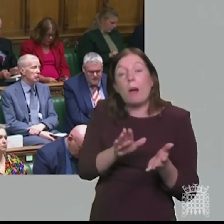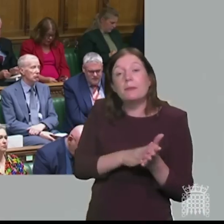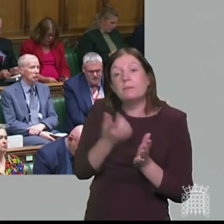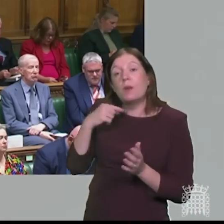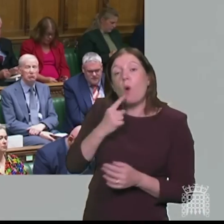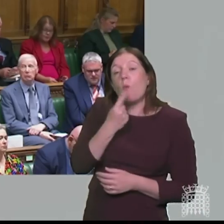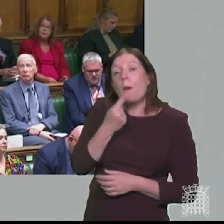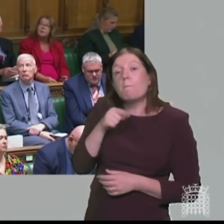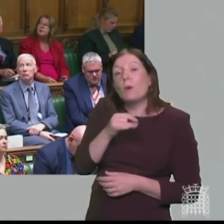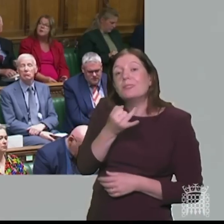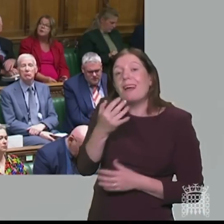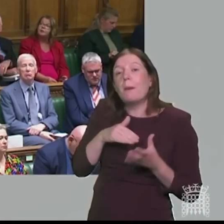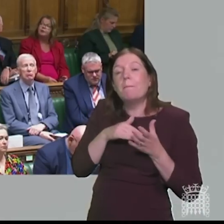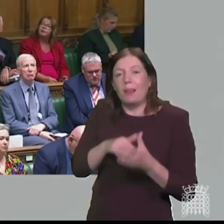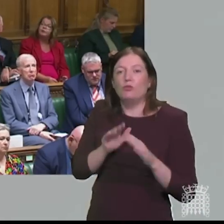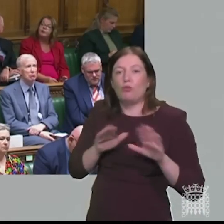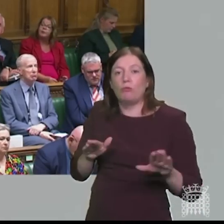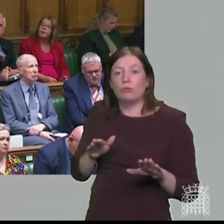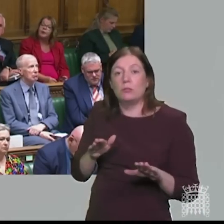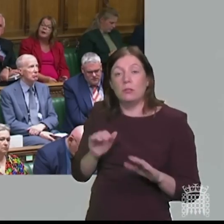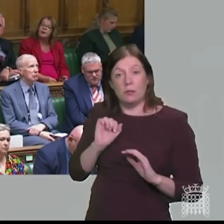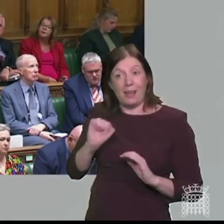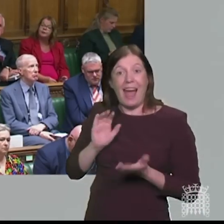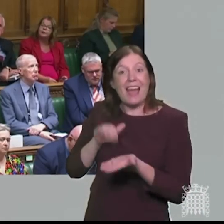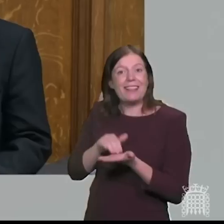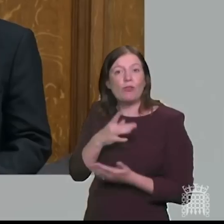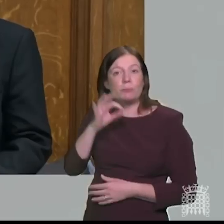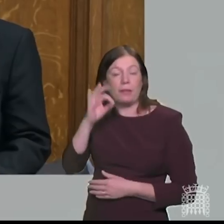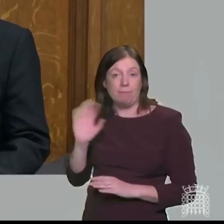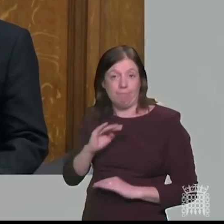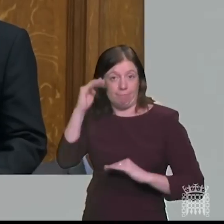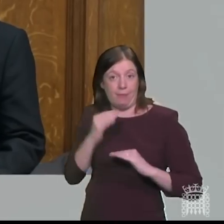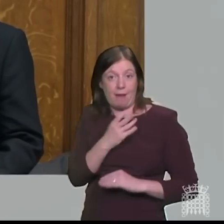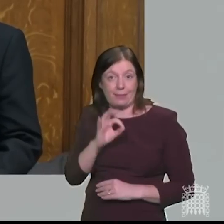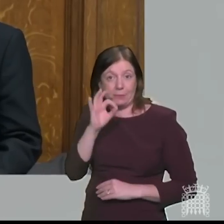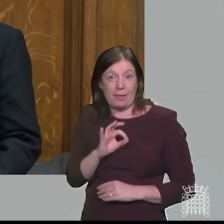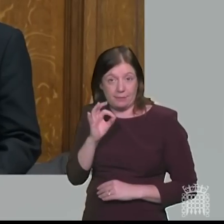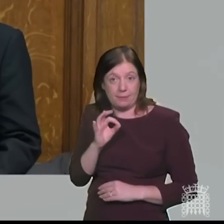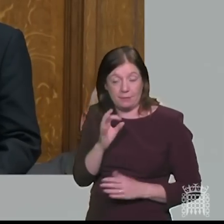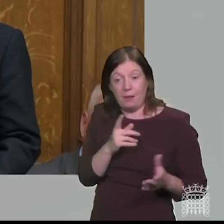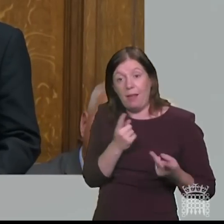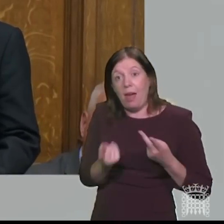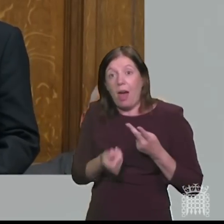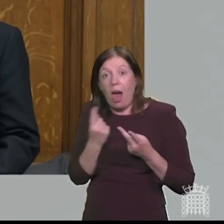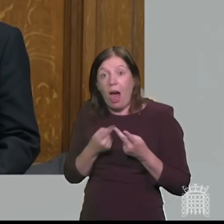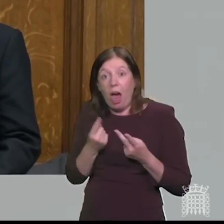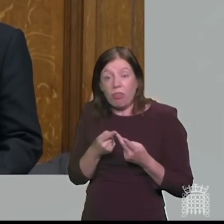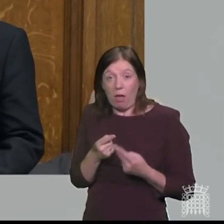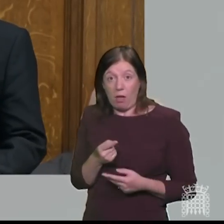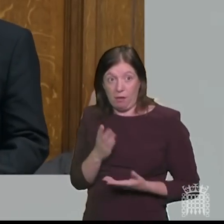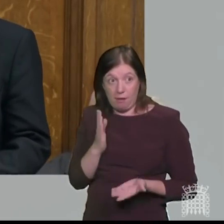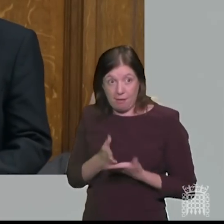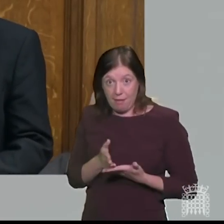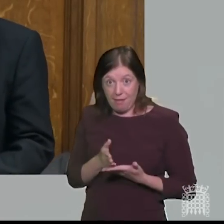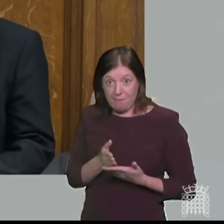1.7 million children missed more than 10% of their schooling. 125,000 children were absent more than they were in school,